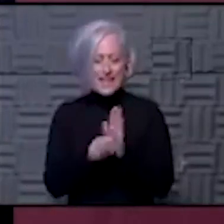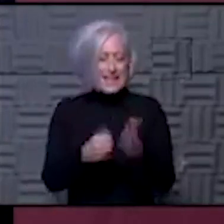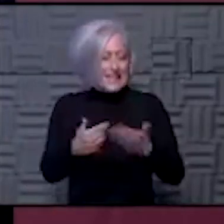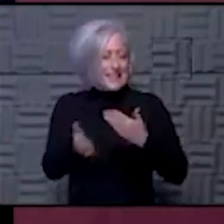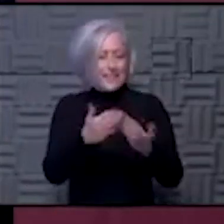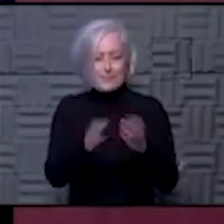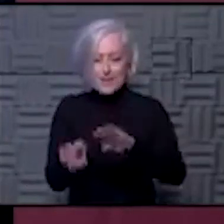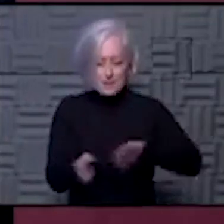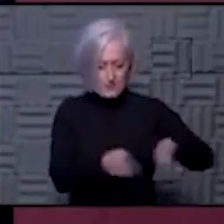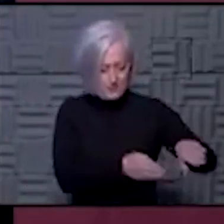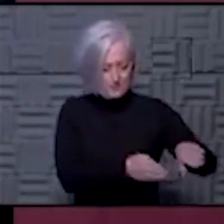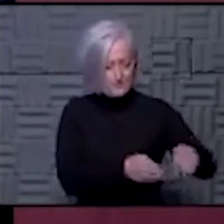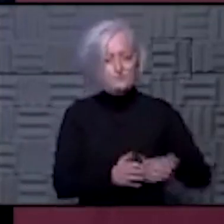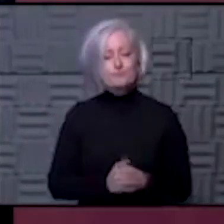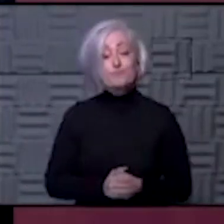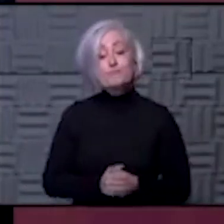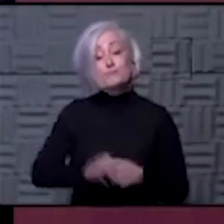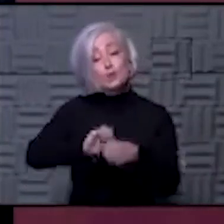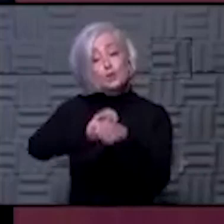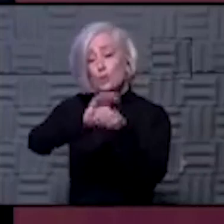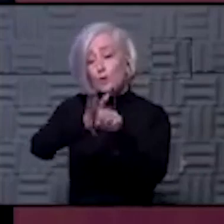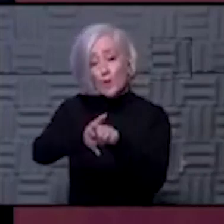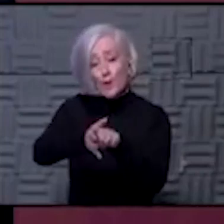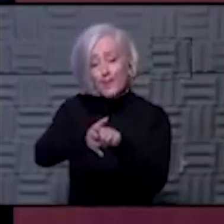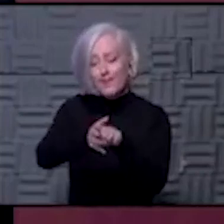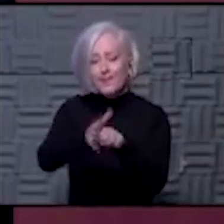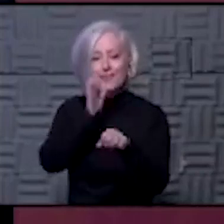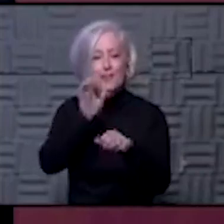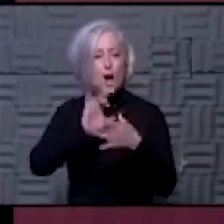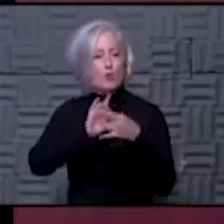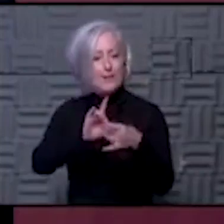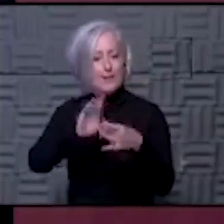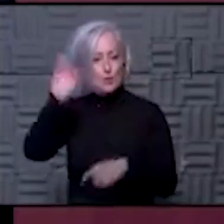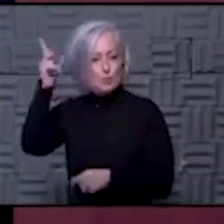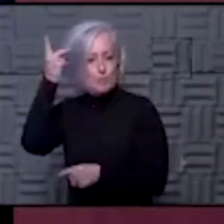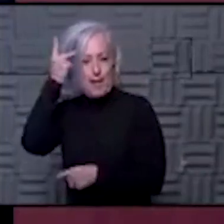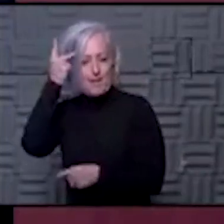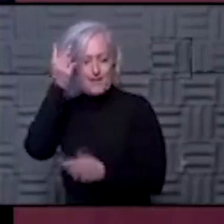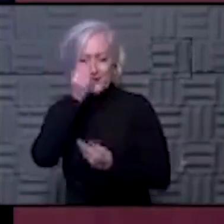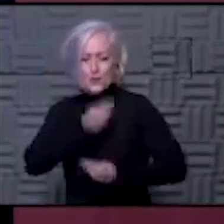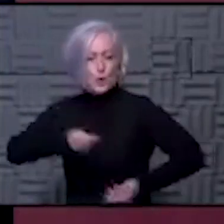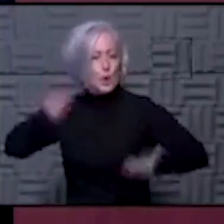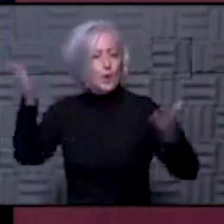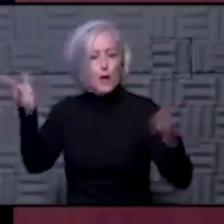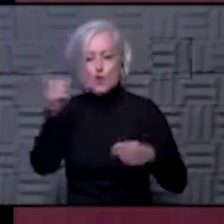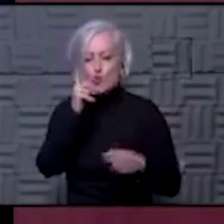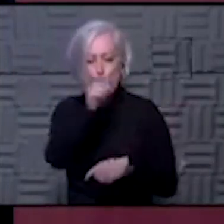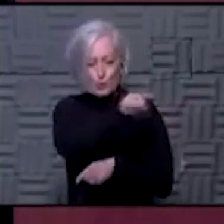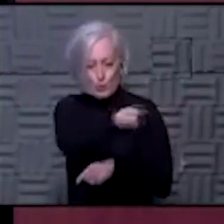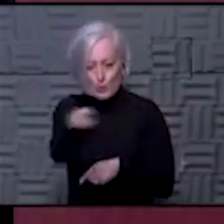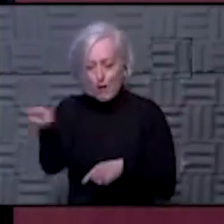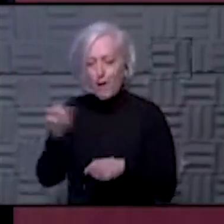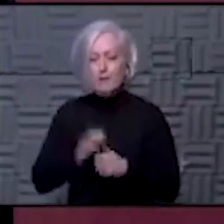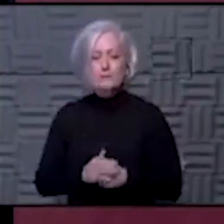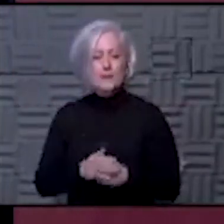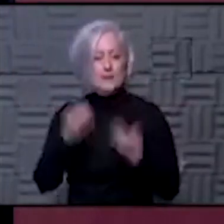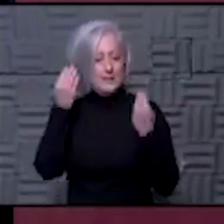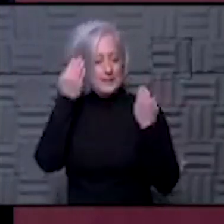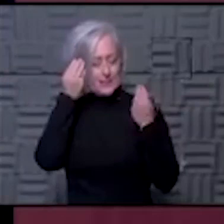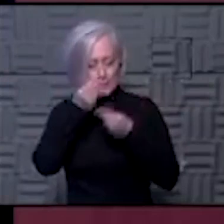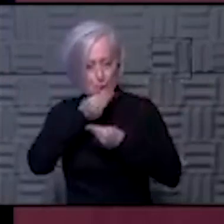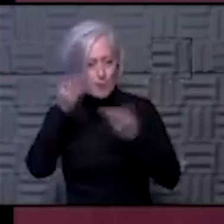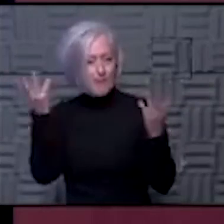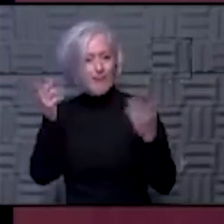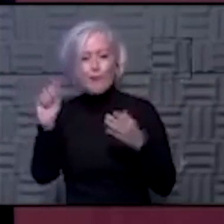right? The coronavirus is not political. It does not care who you are or where you're from. It